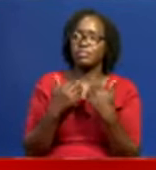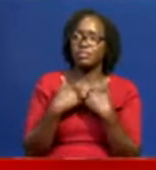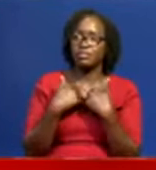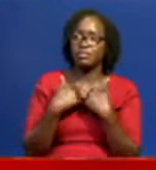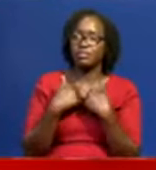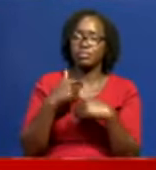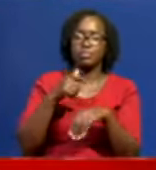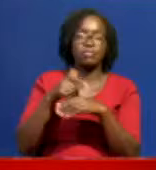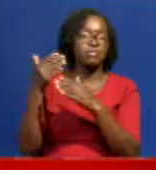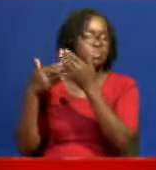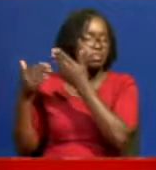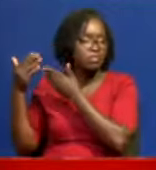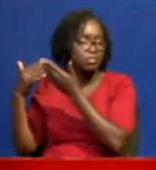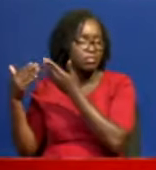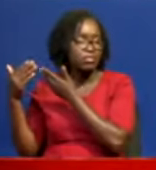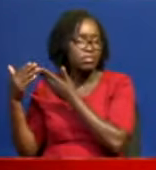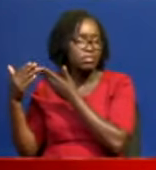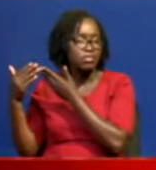in history